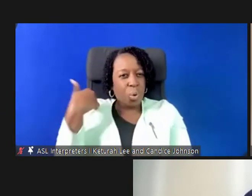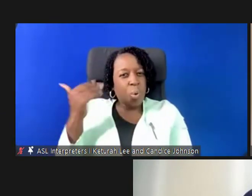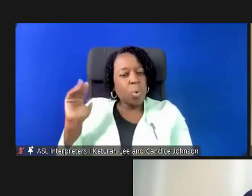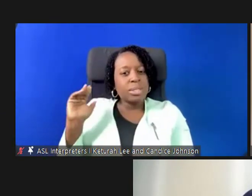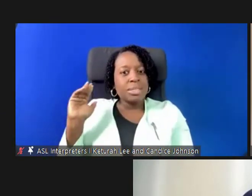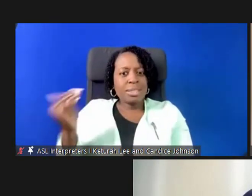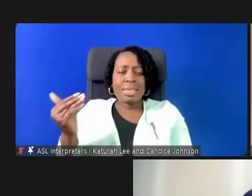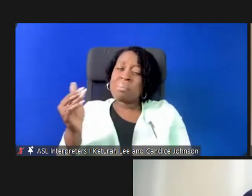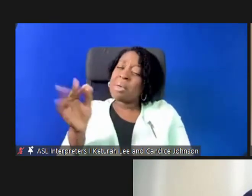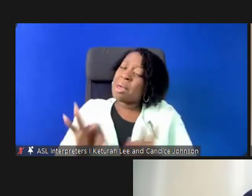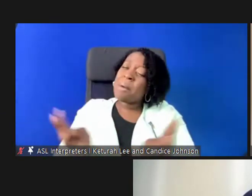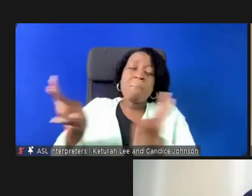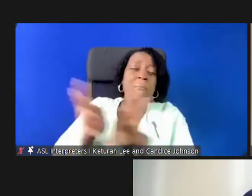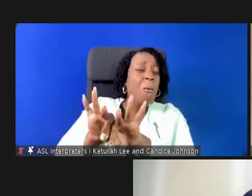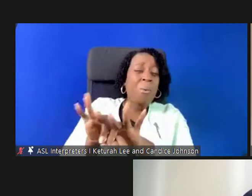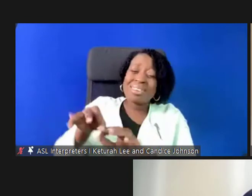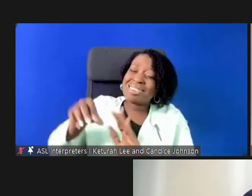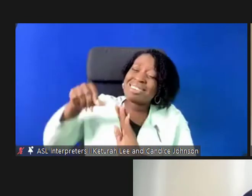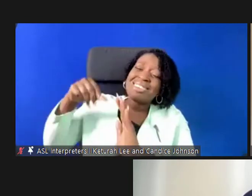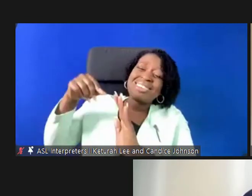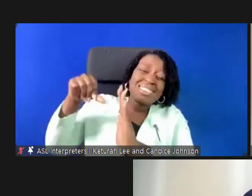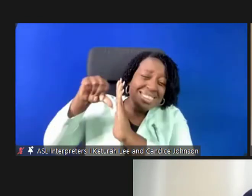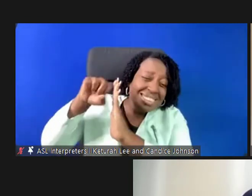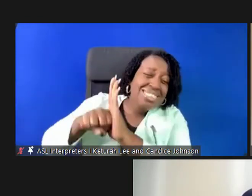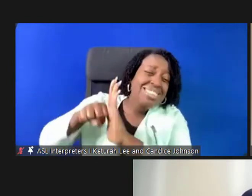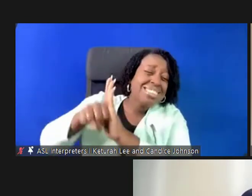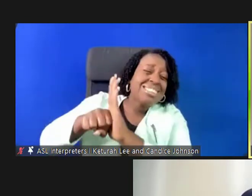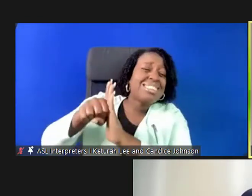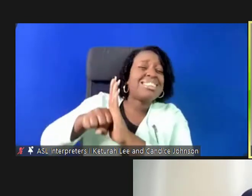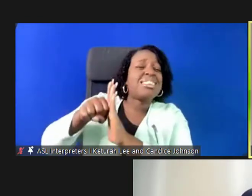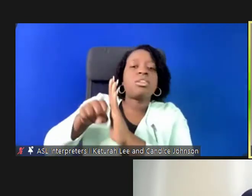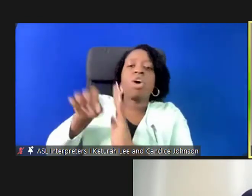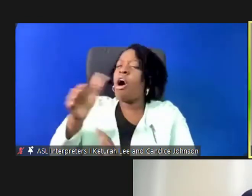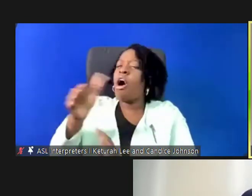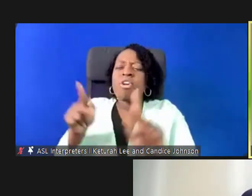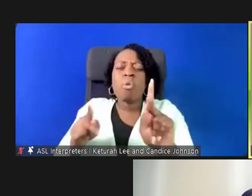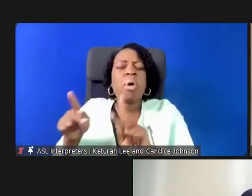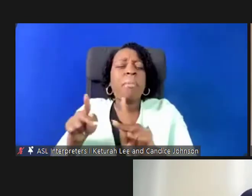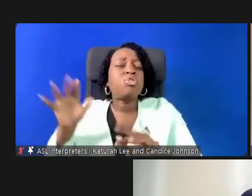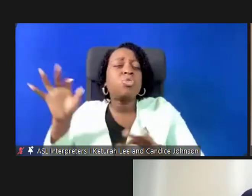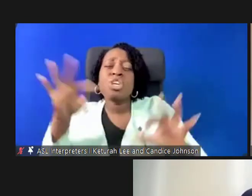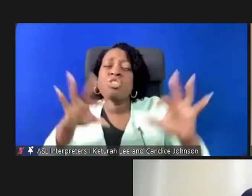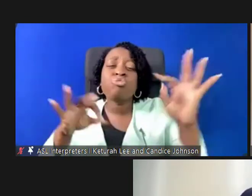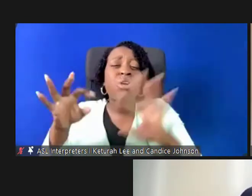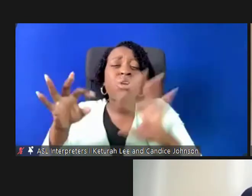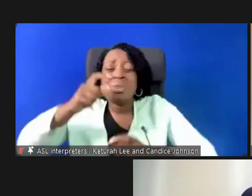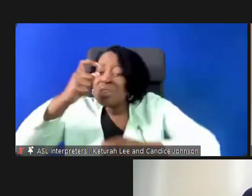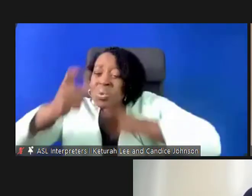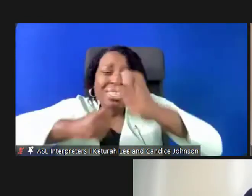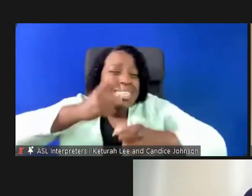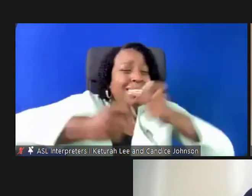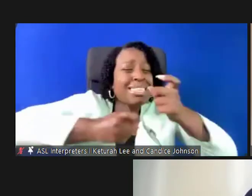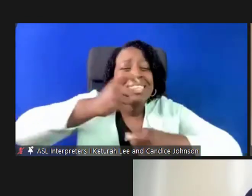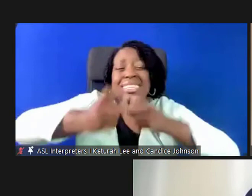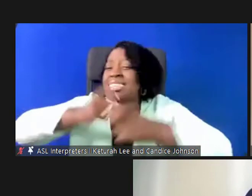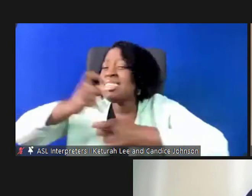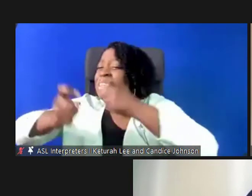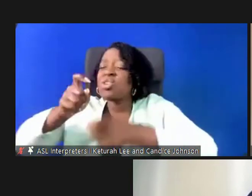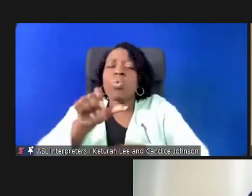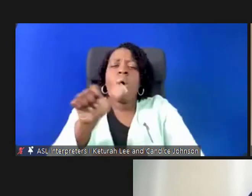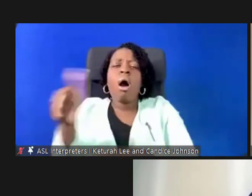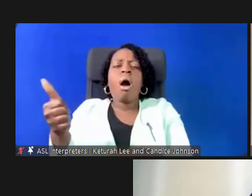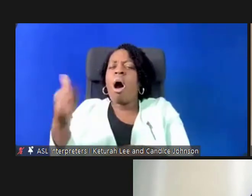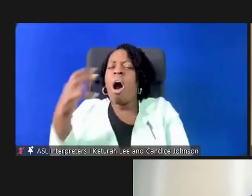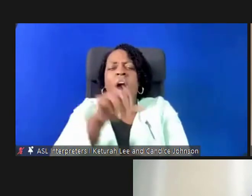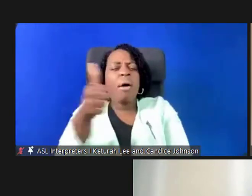how important it is for people to contribute to others. Gosh, that's such an important way that we move out